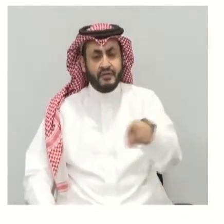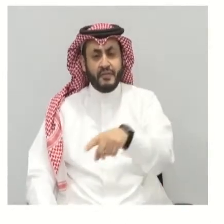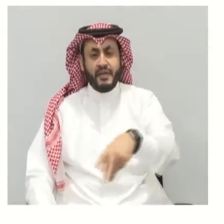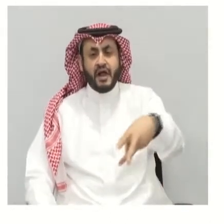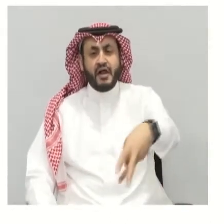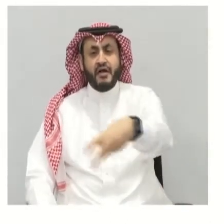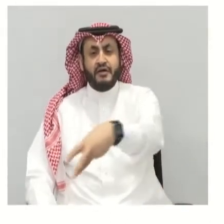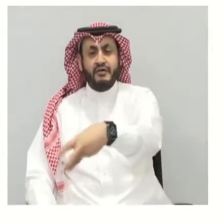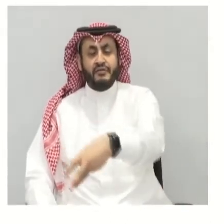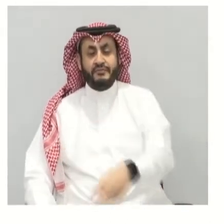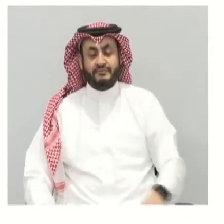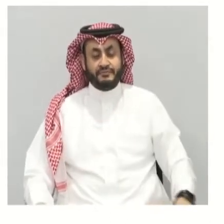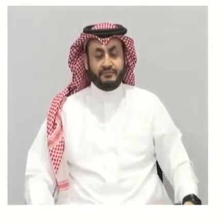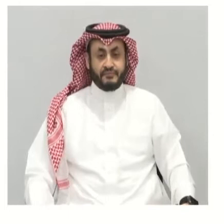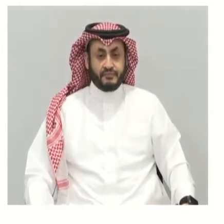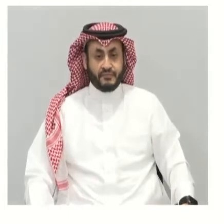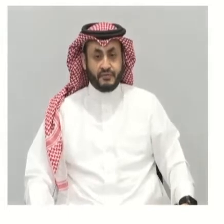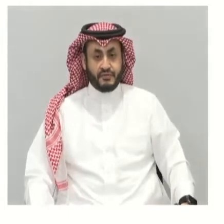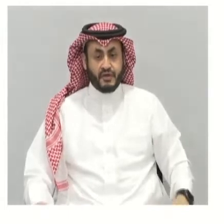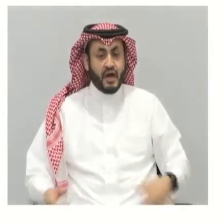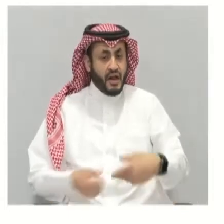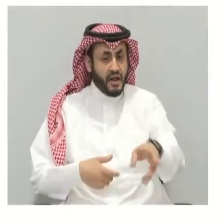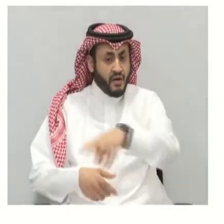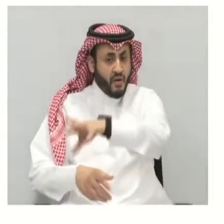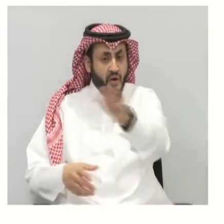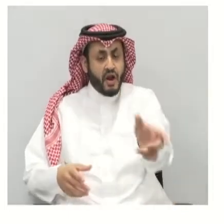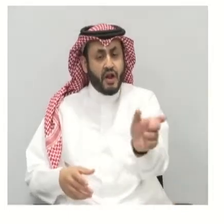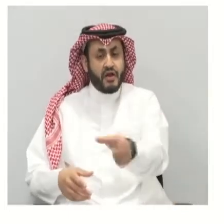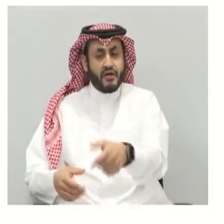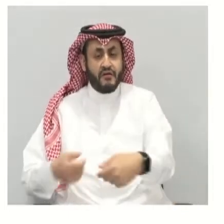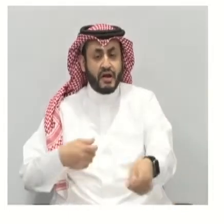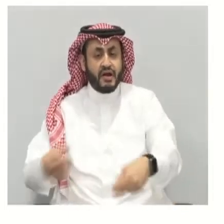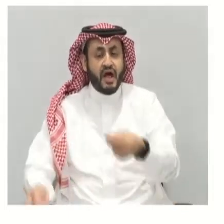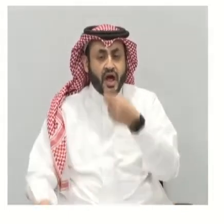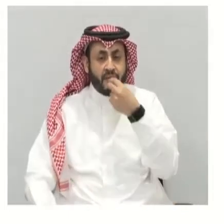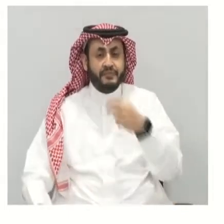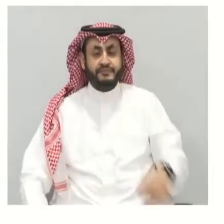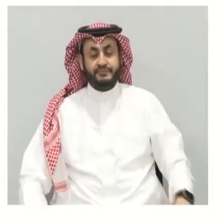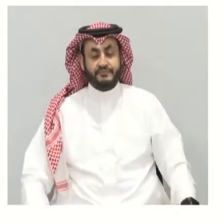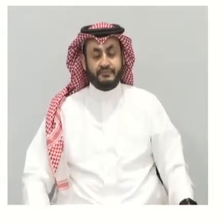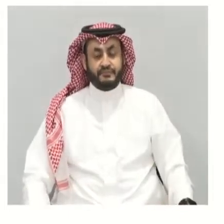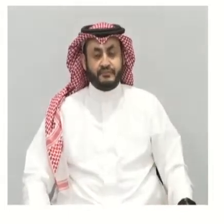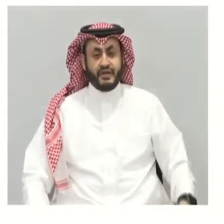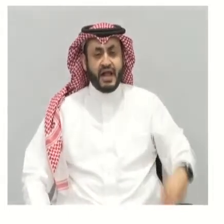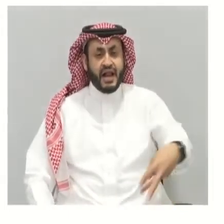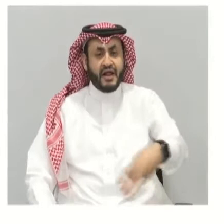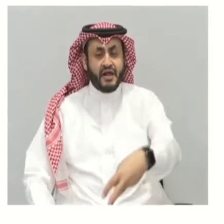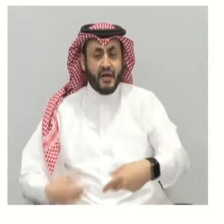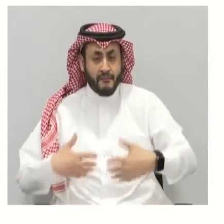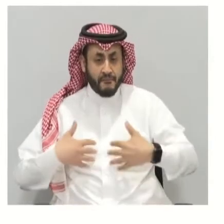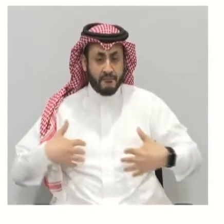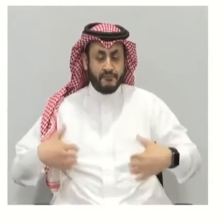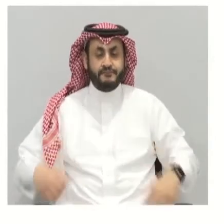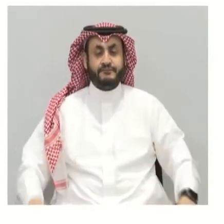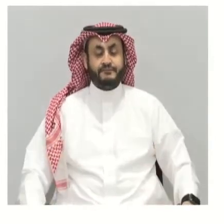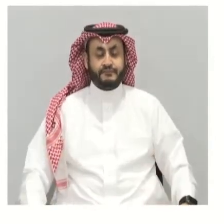Teenagers are hanging out, people are shopping, families are eating in the food courts, children are having fun.